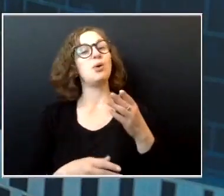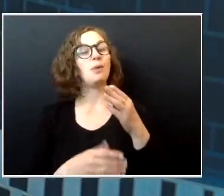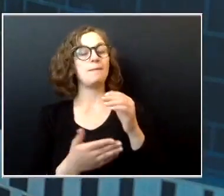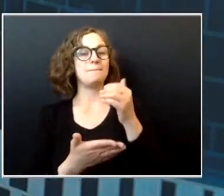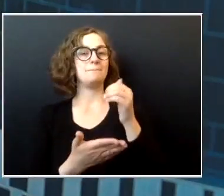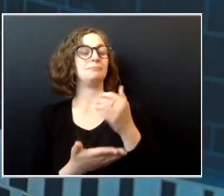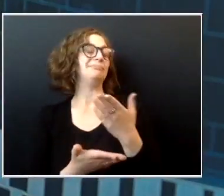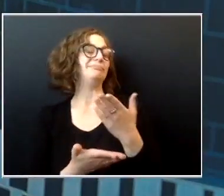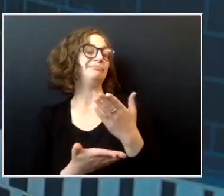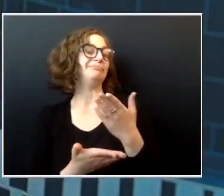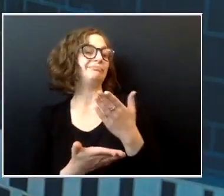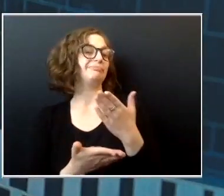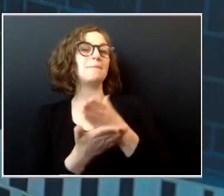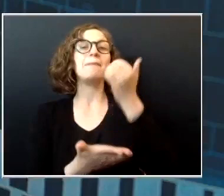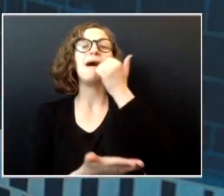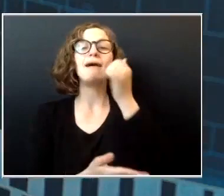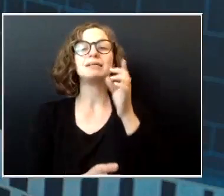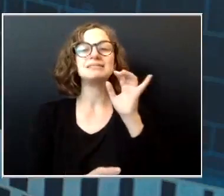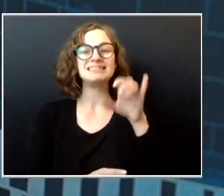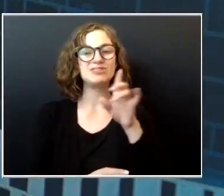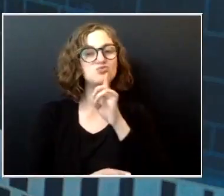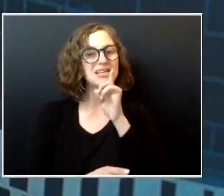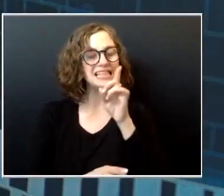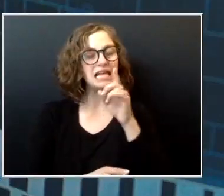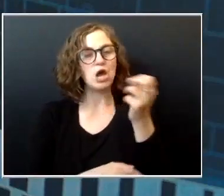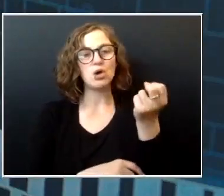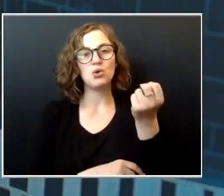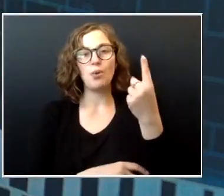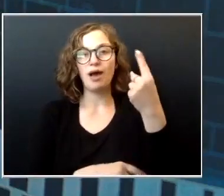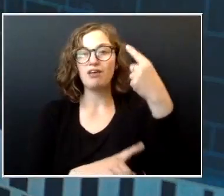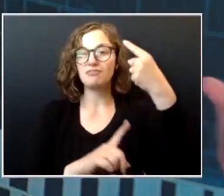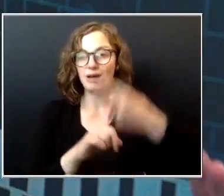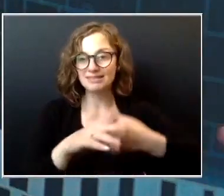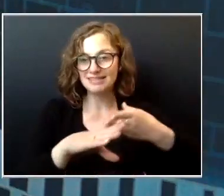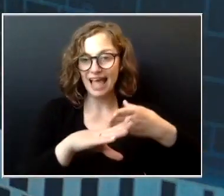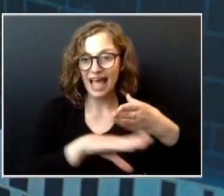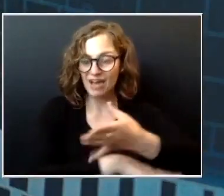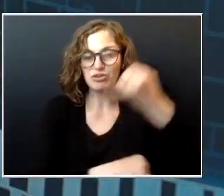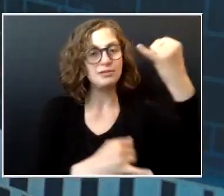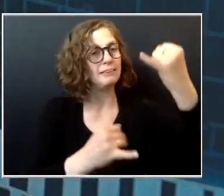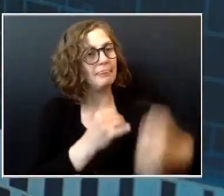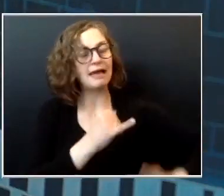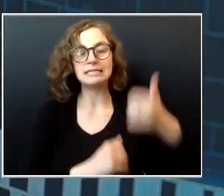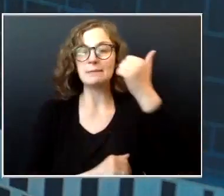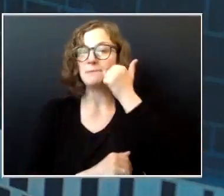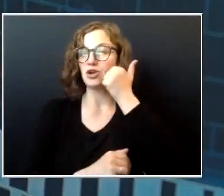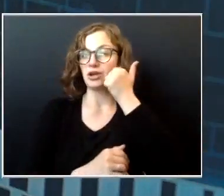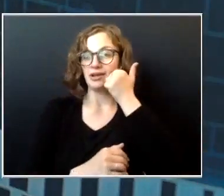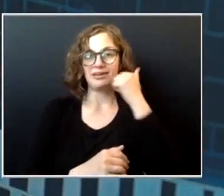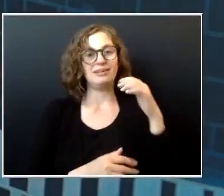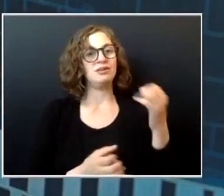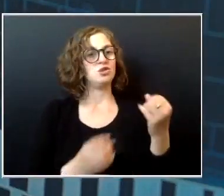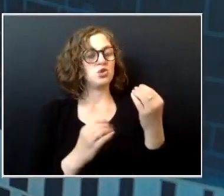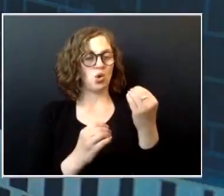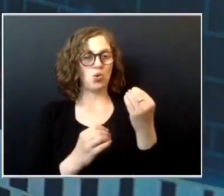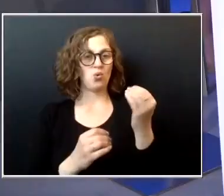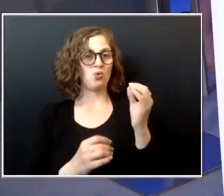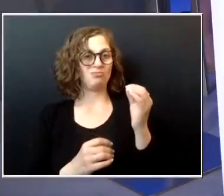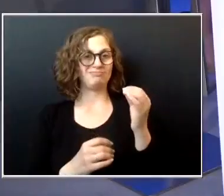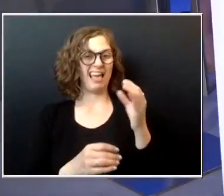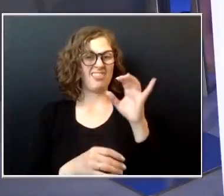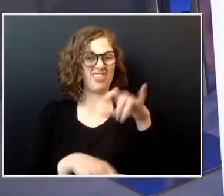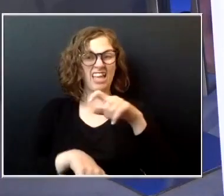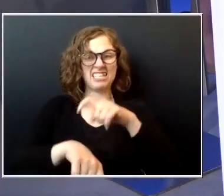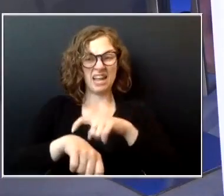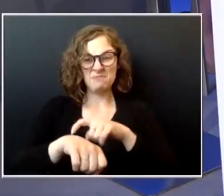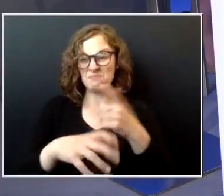menstrual cycle, and that's really when all those hormones are changing and the symptoms are really significant. And I think